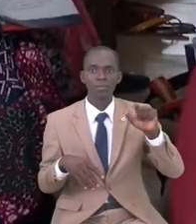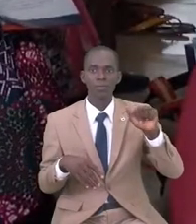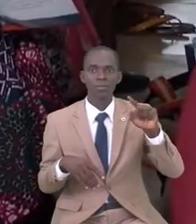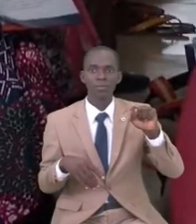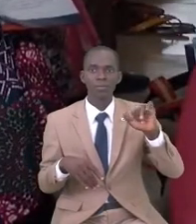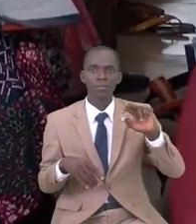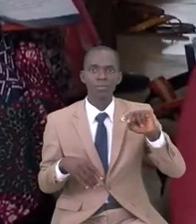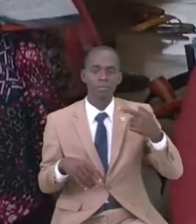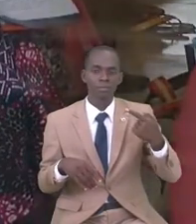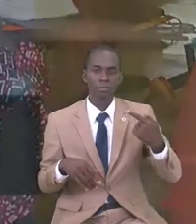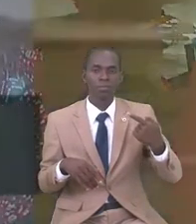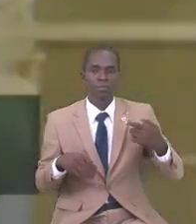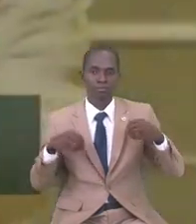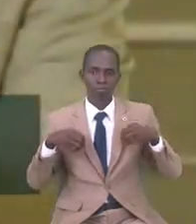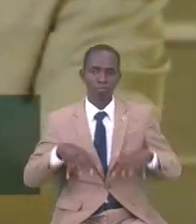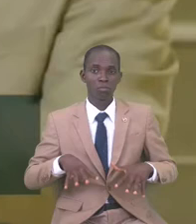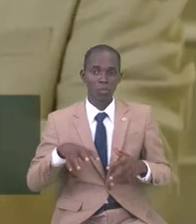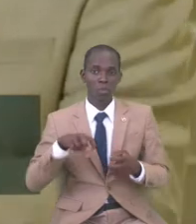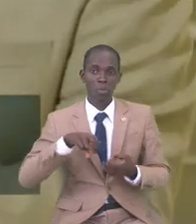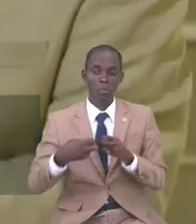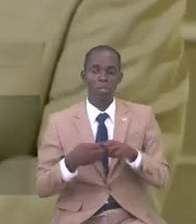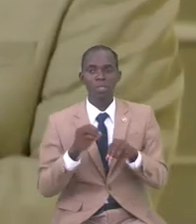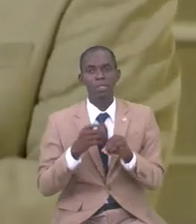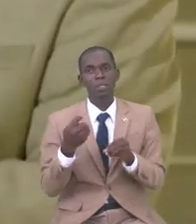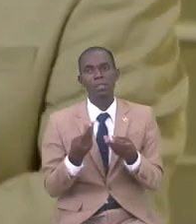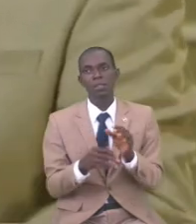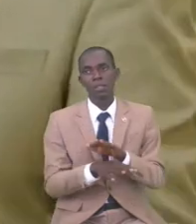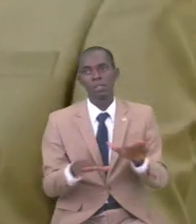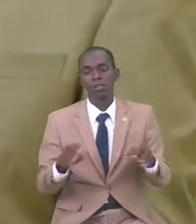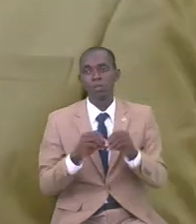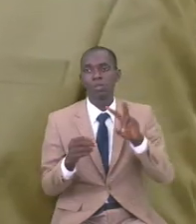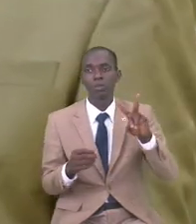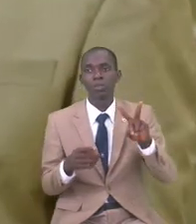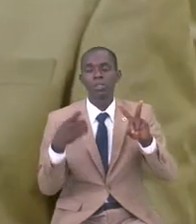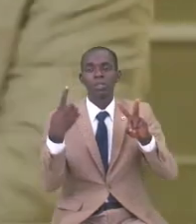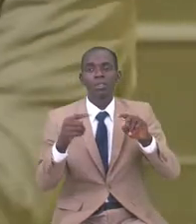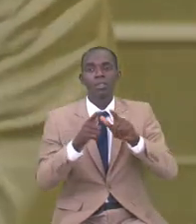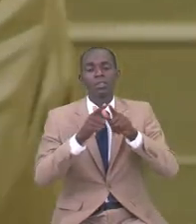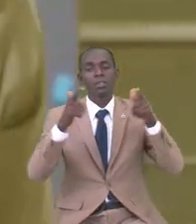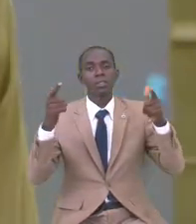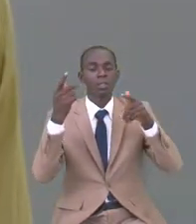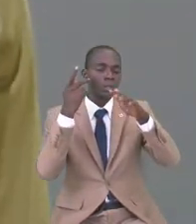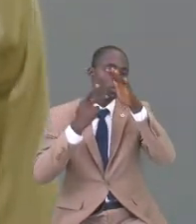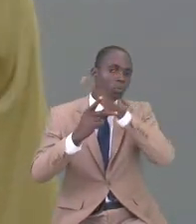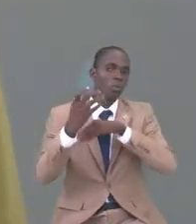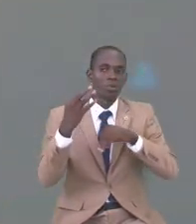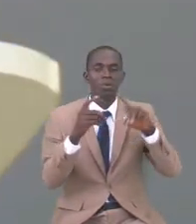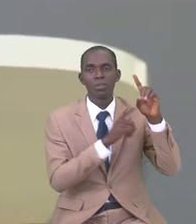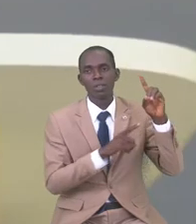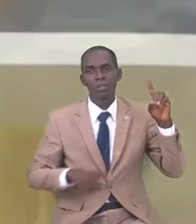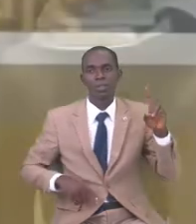Devastating problems in the land. Number two, the dynamic prophet of the Lord. Now, when you